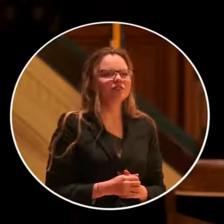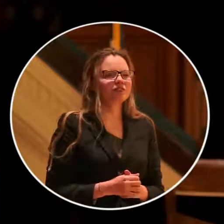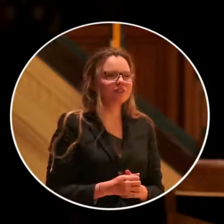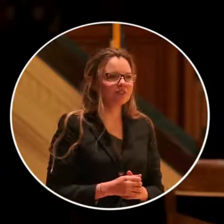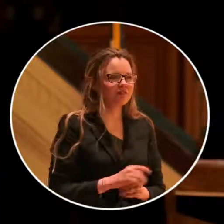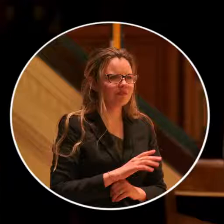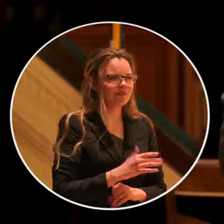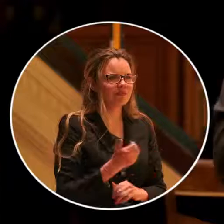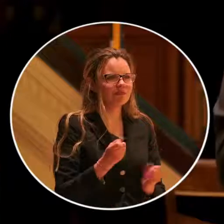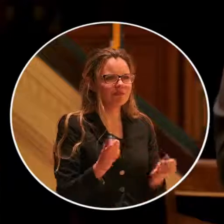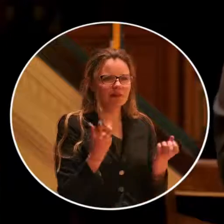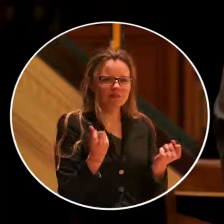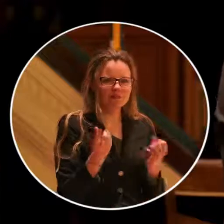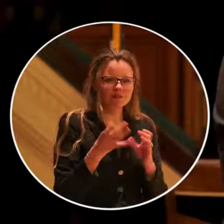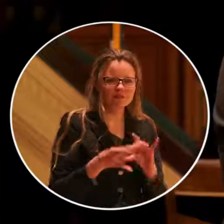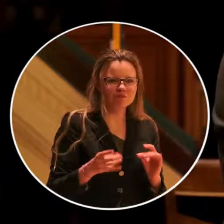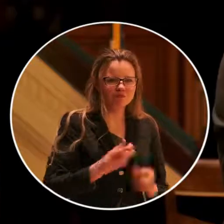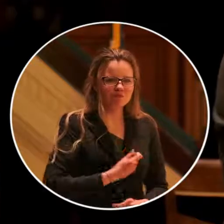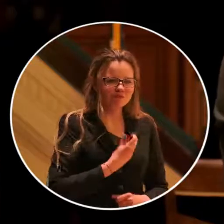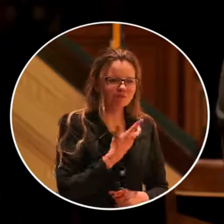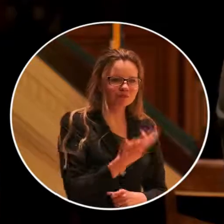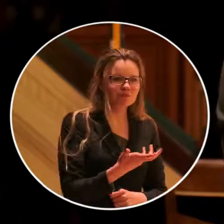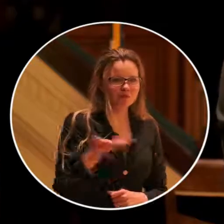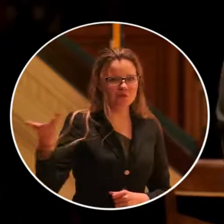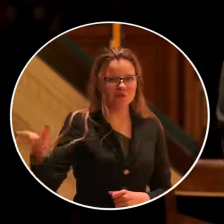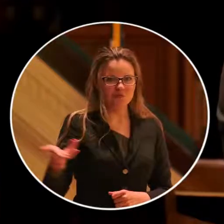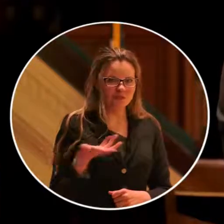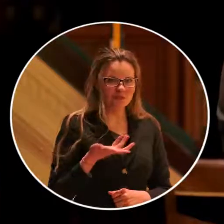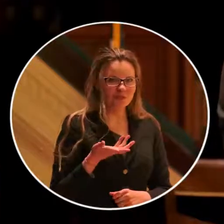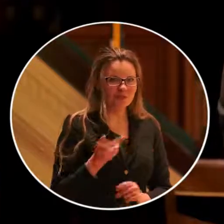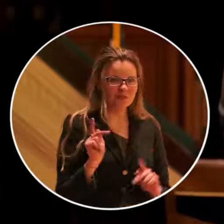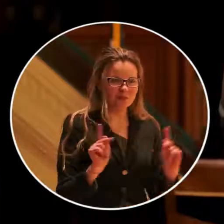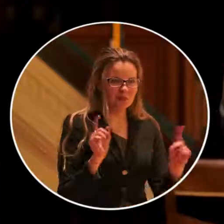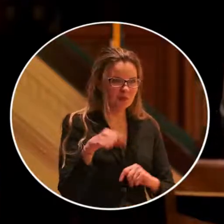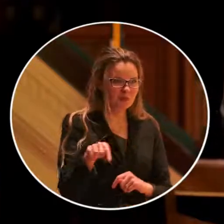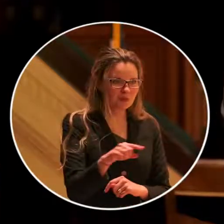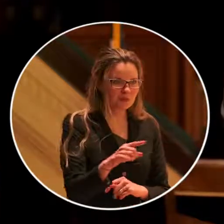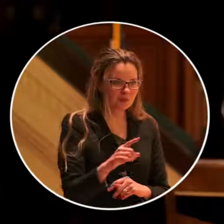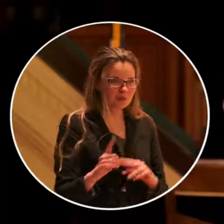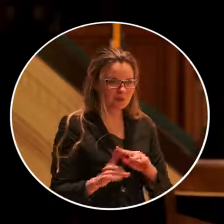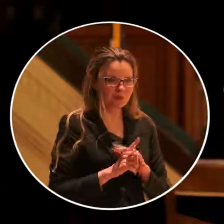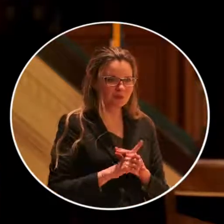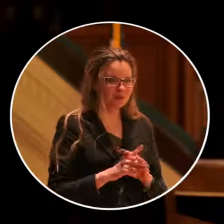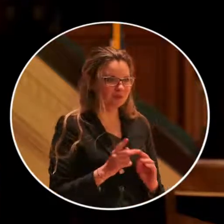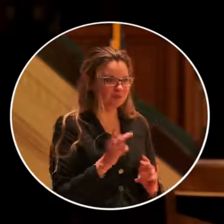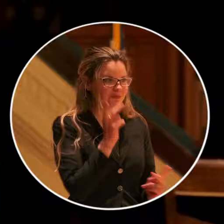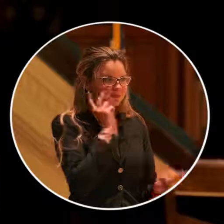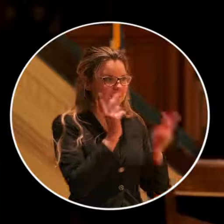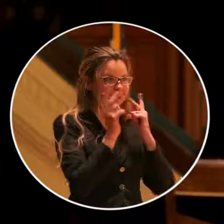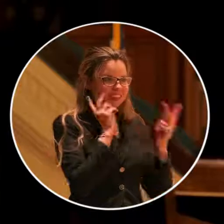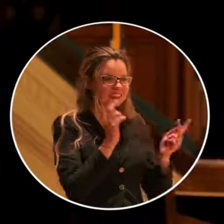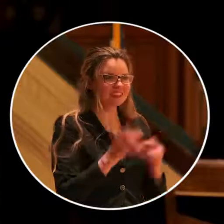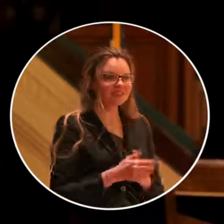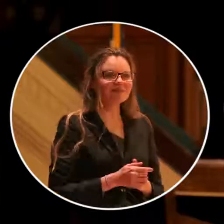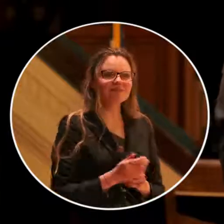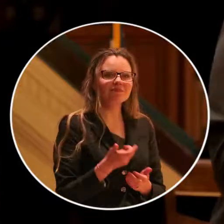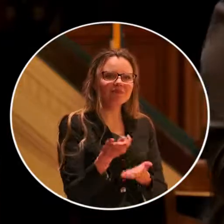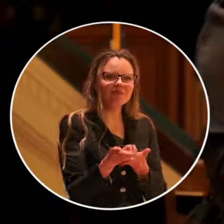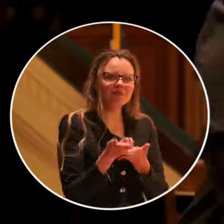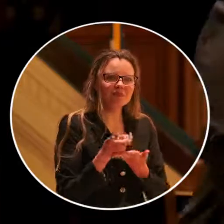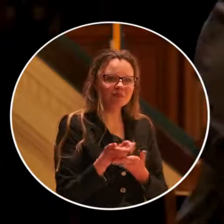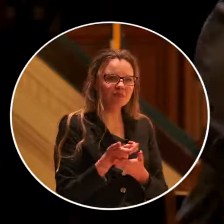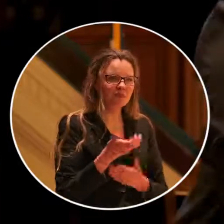tonight with all of their stories. So let's welcome the folks that you came here to see. For the ones we're here to see, please help me welcome